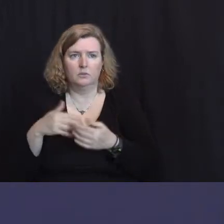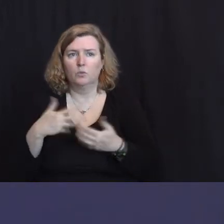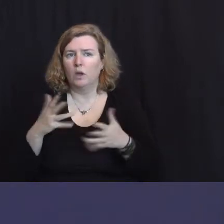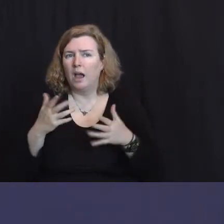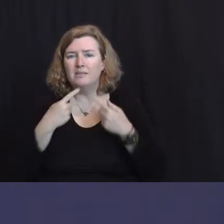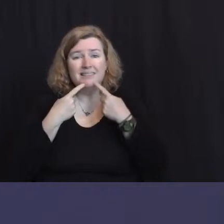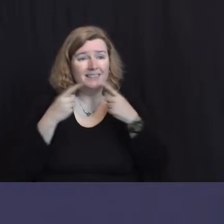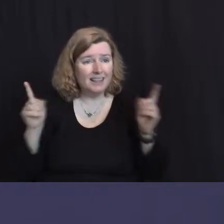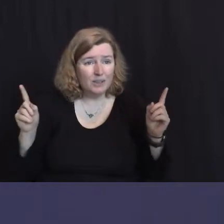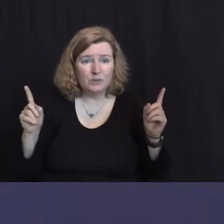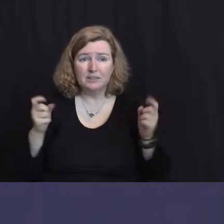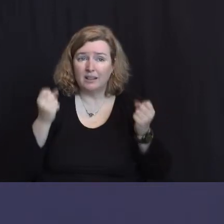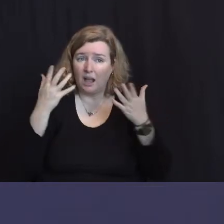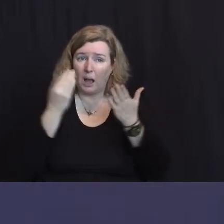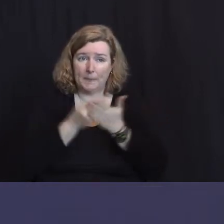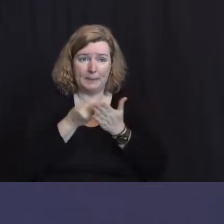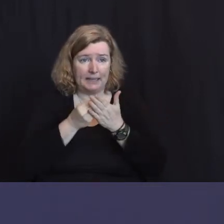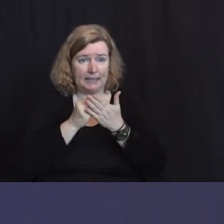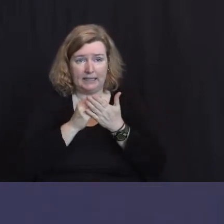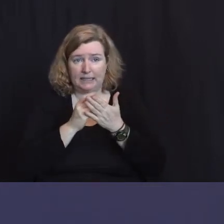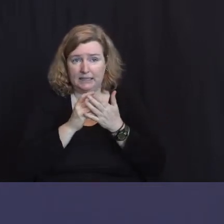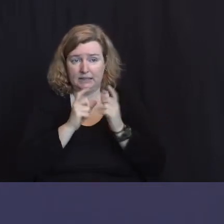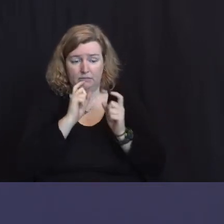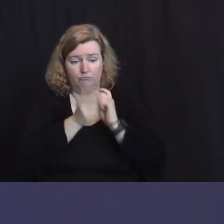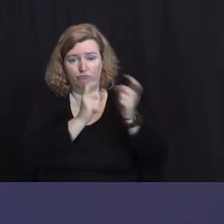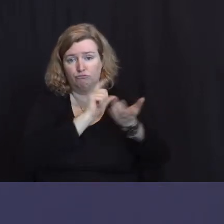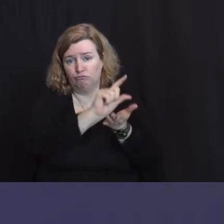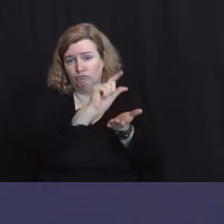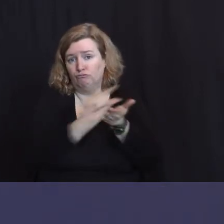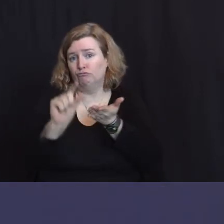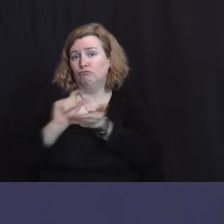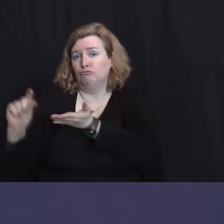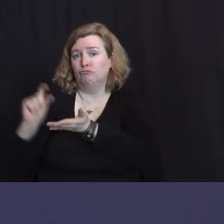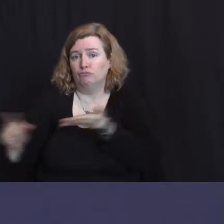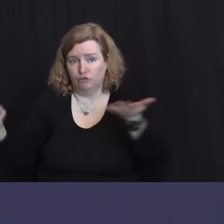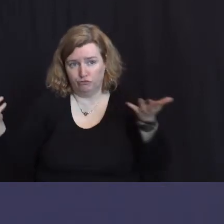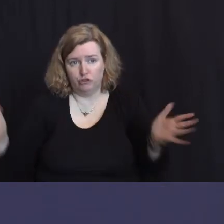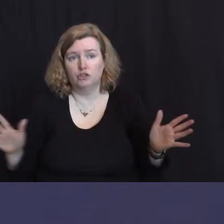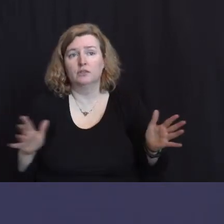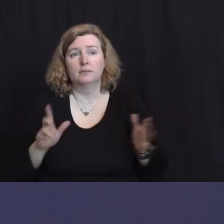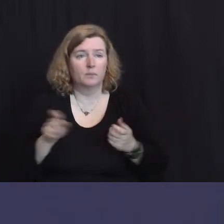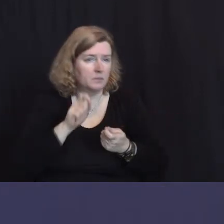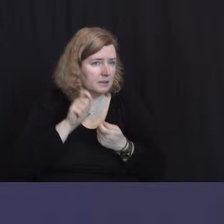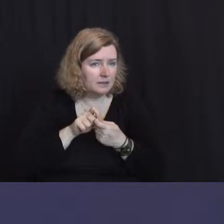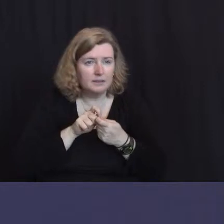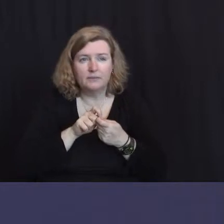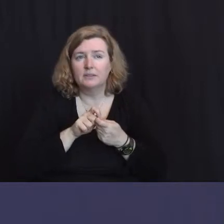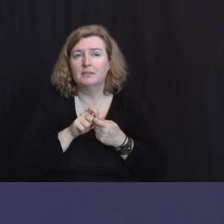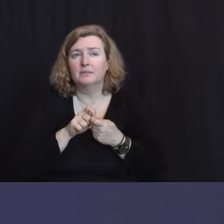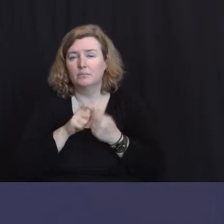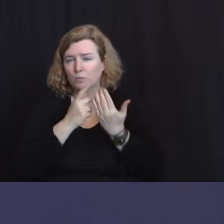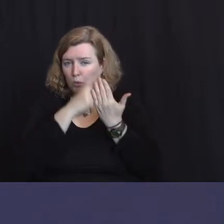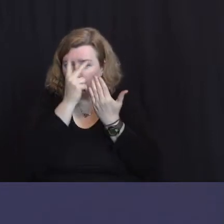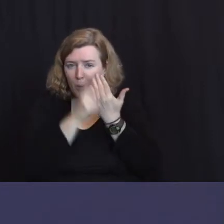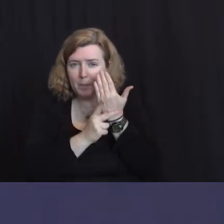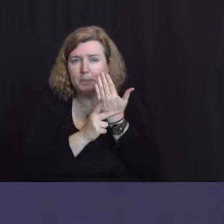lot of money, a lot of it per capita, but with two specific programs on mental